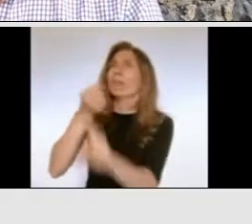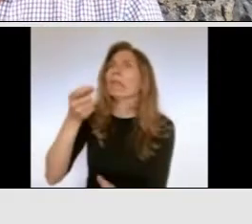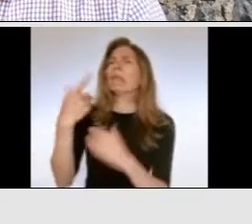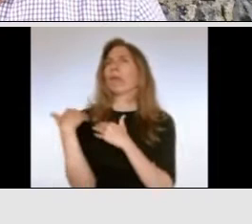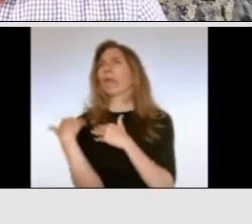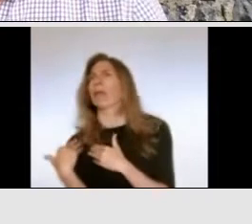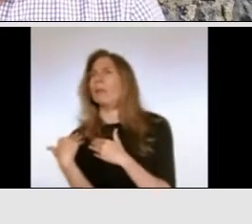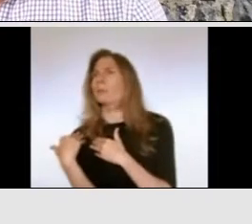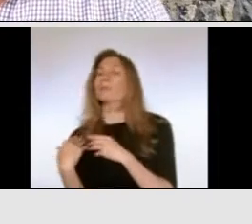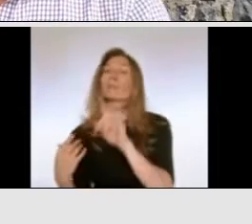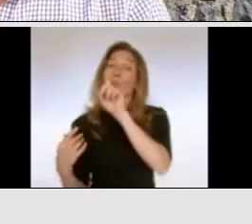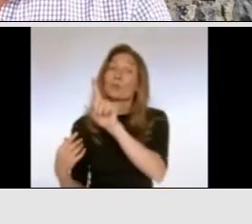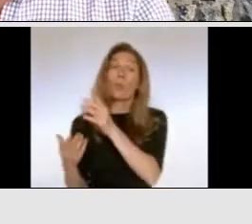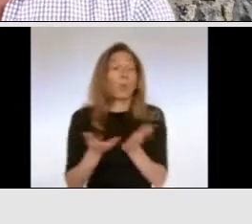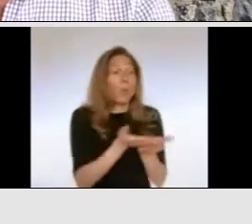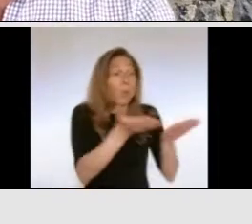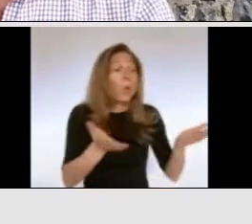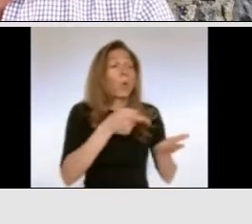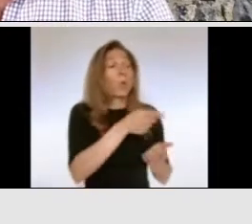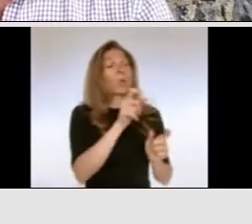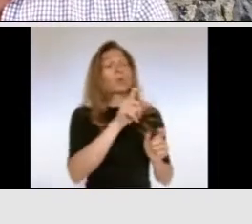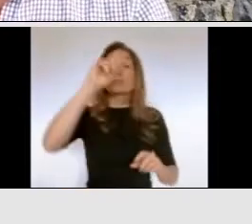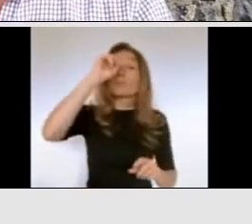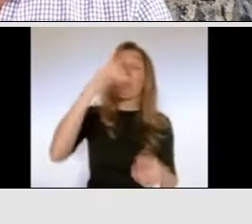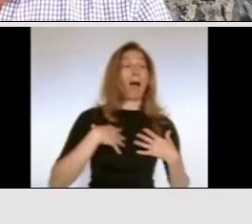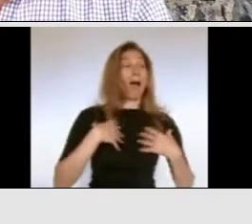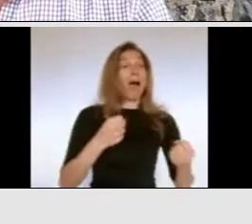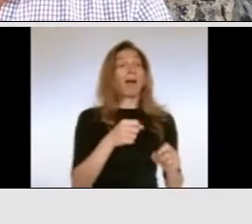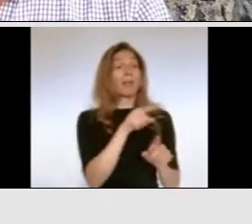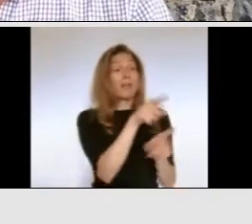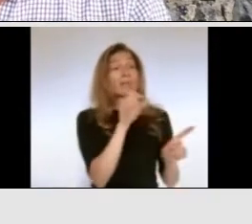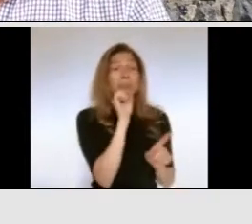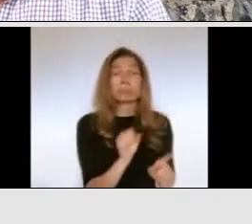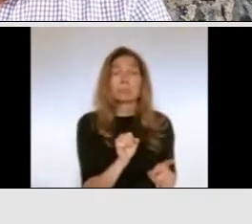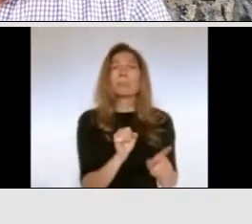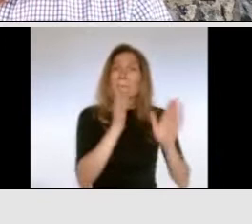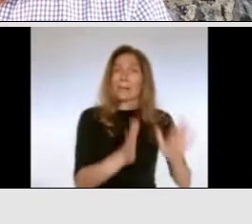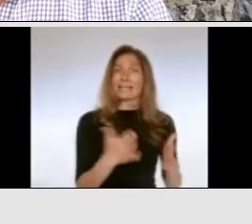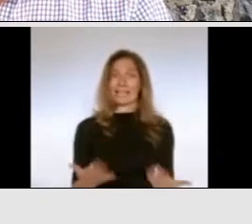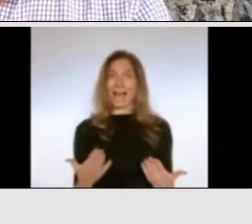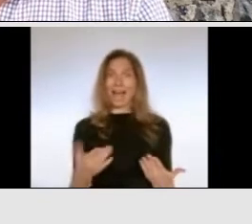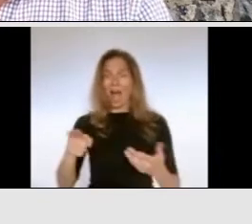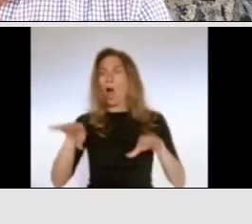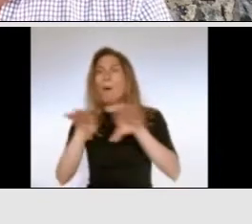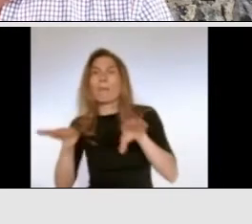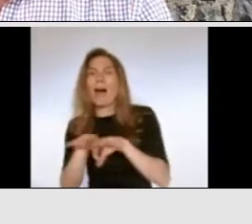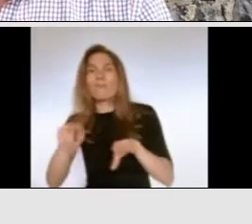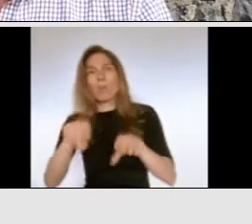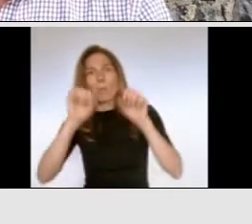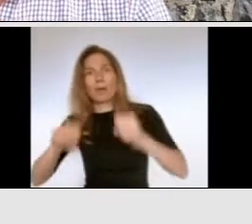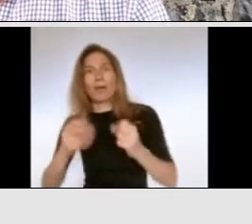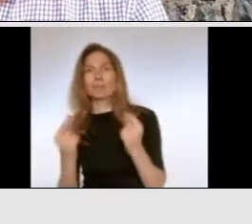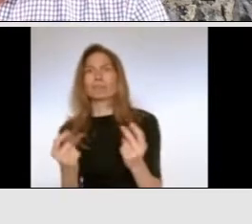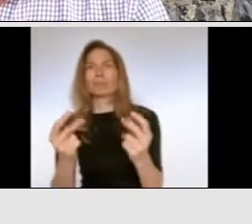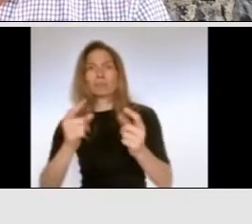aging is prepared to respond to these challenges through systems like the sort of platform that SHAPES is